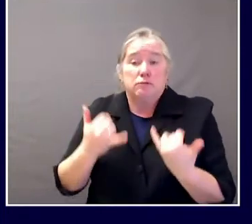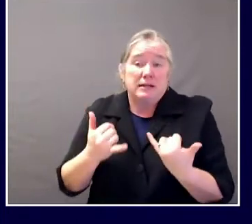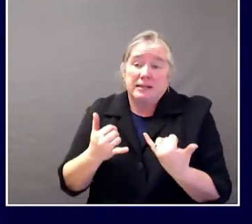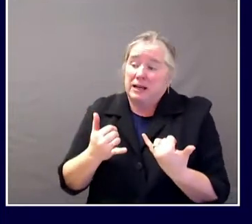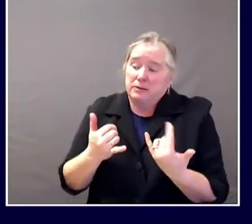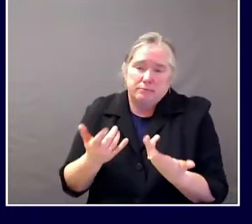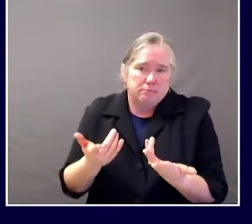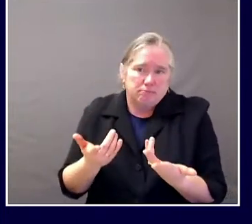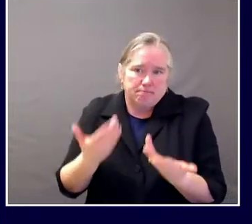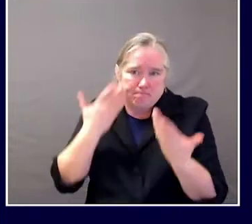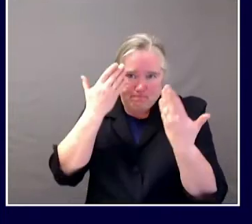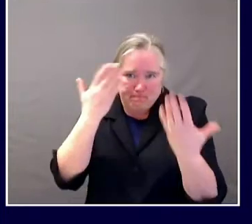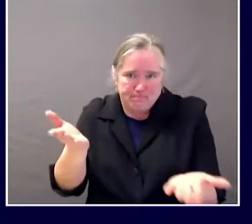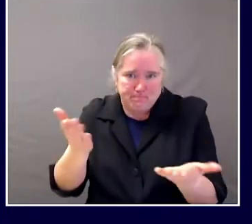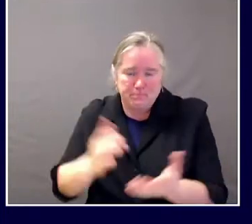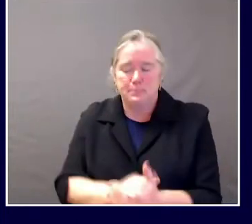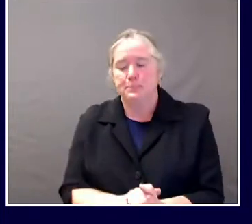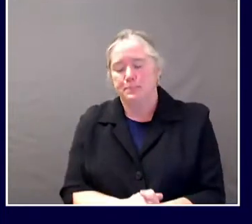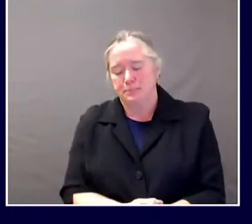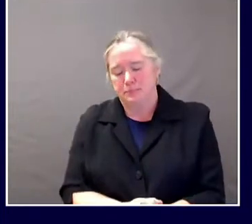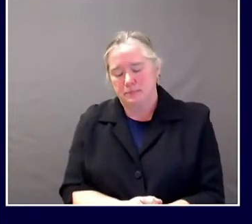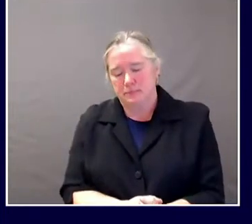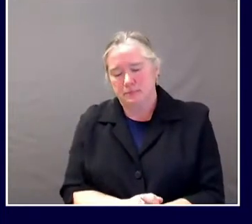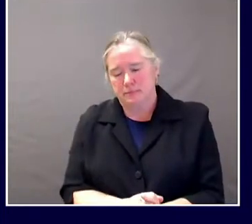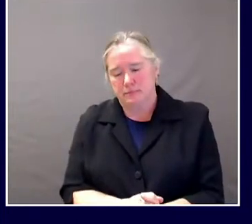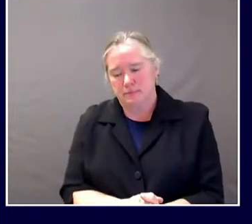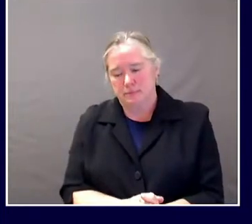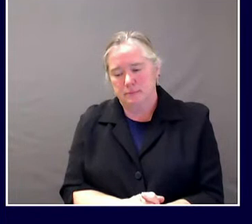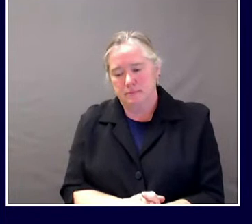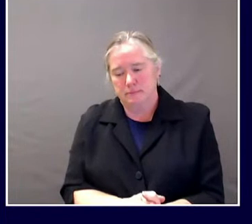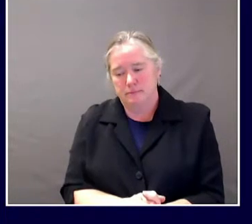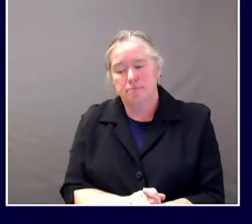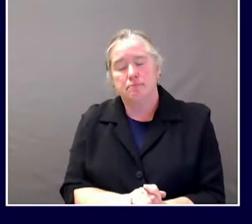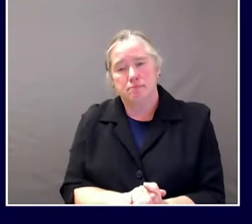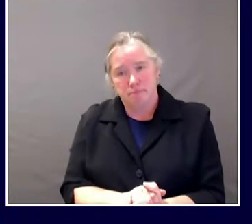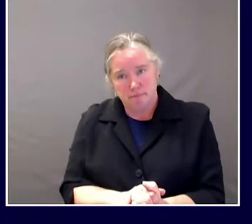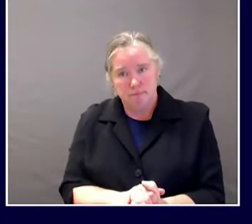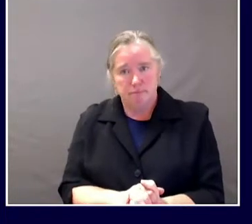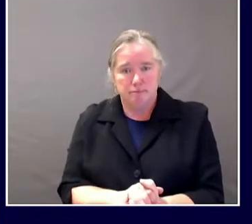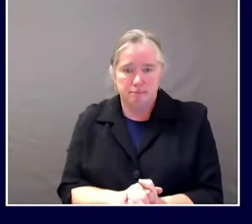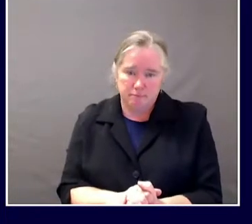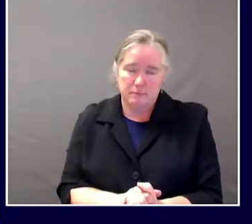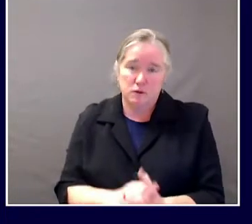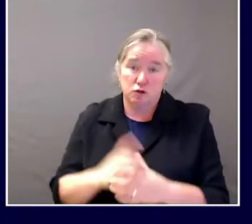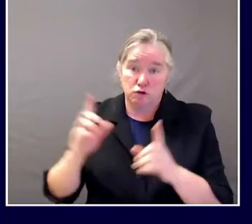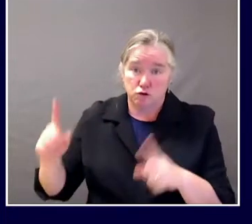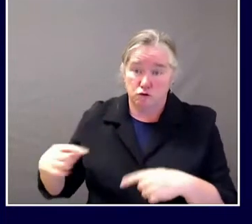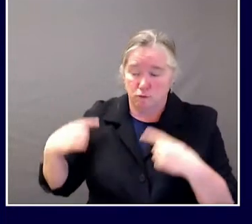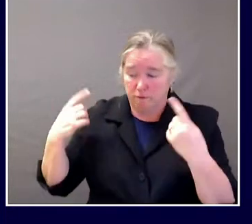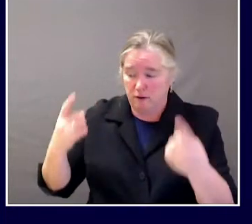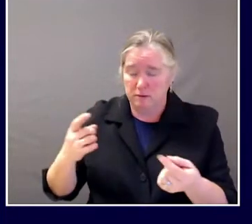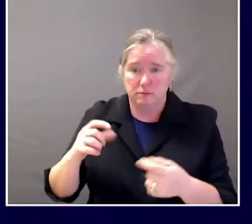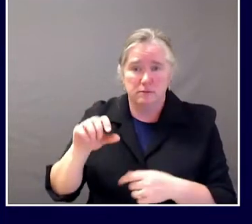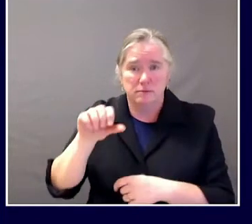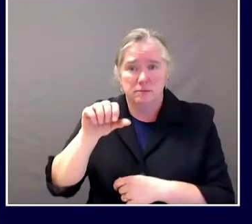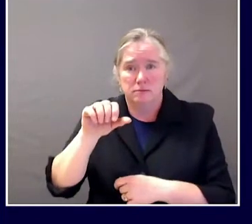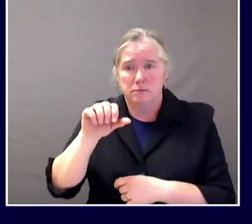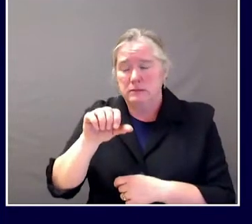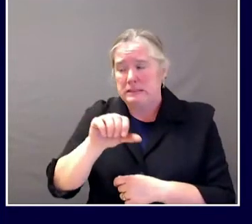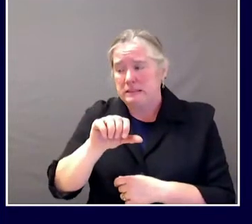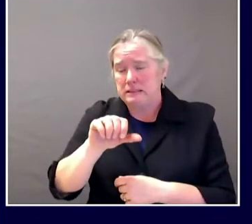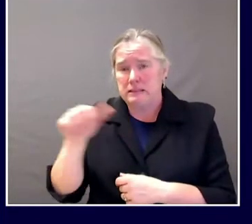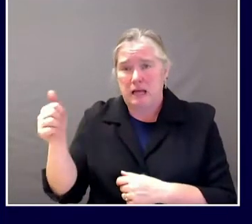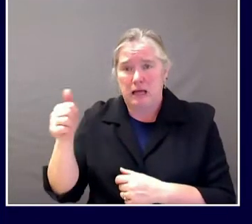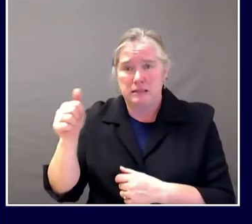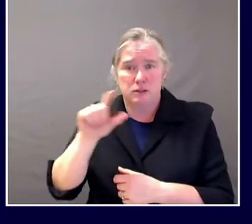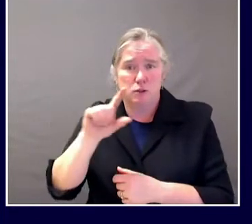I will say is that in the tens of thousands of people who are enrolled in